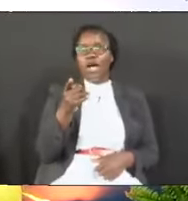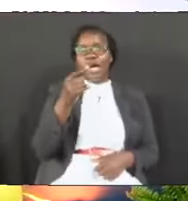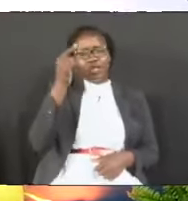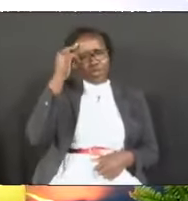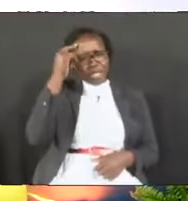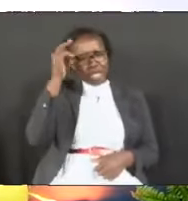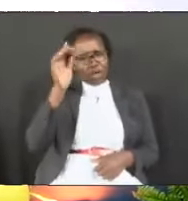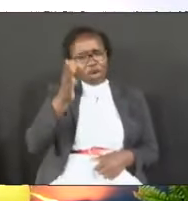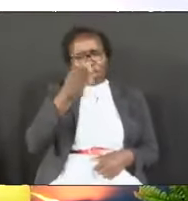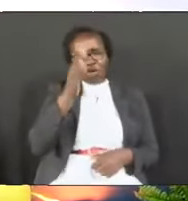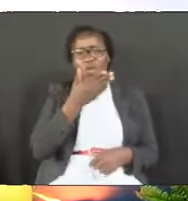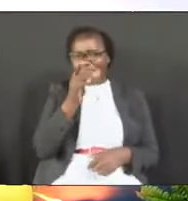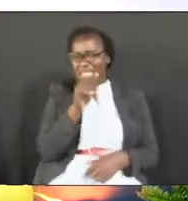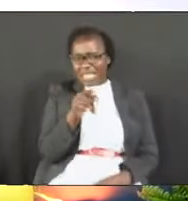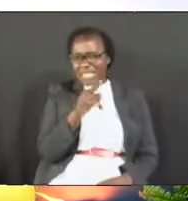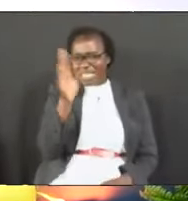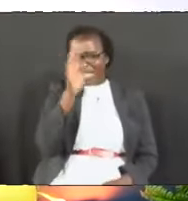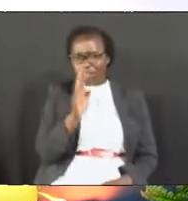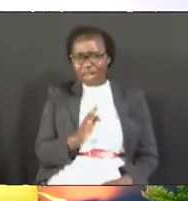that?